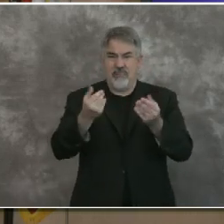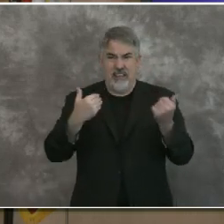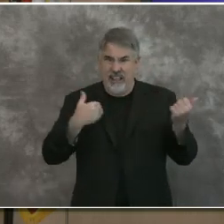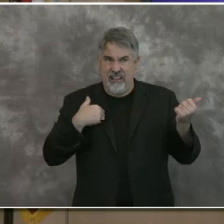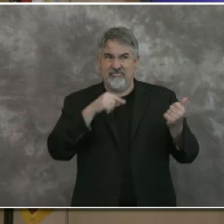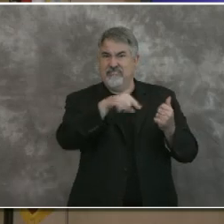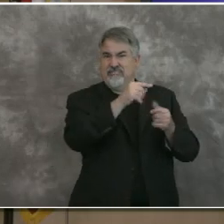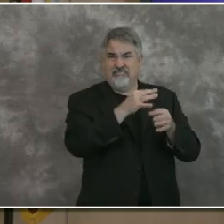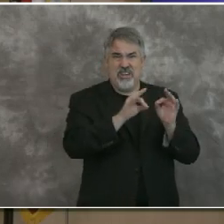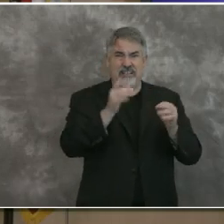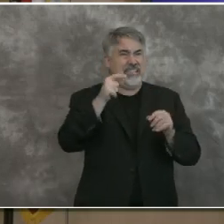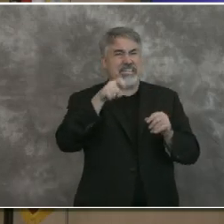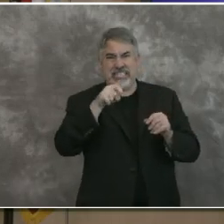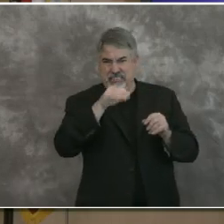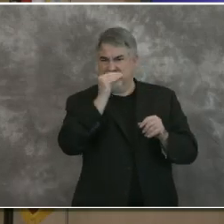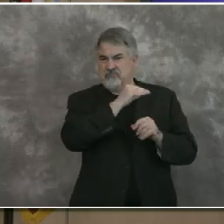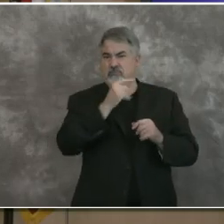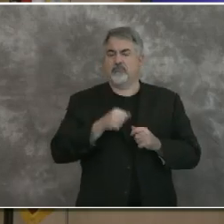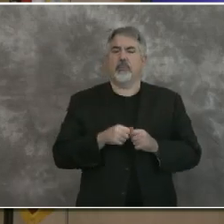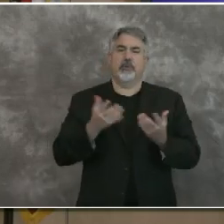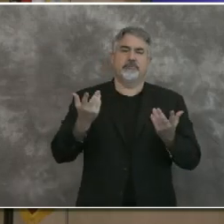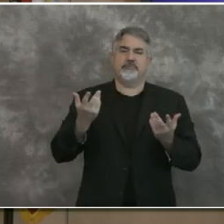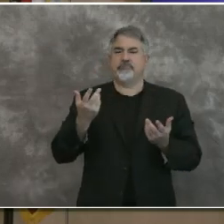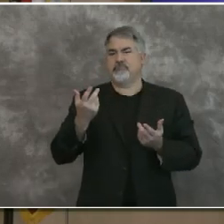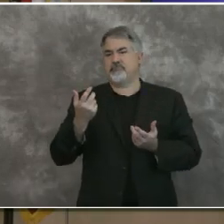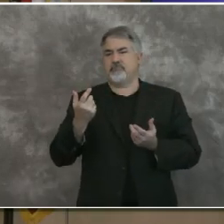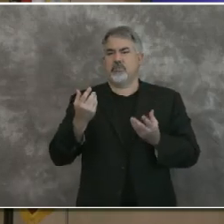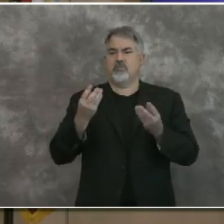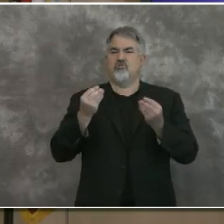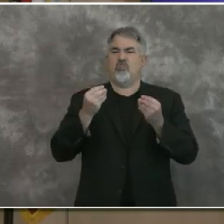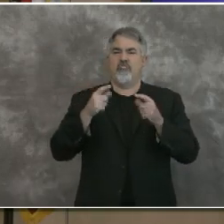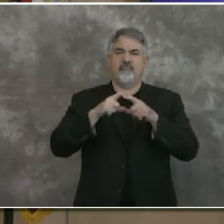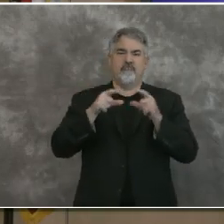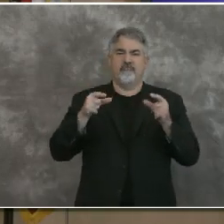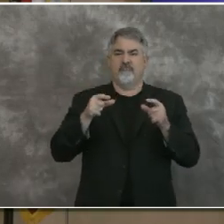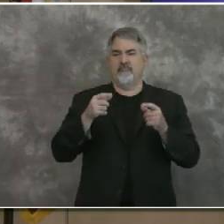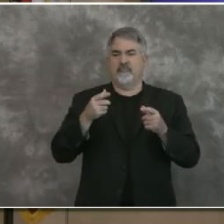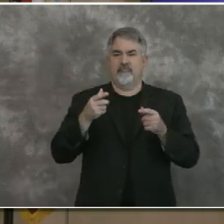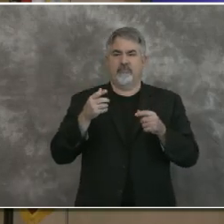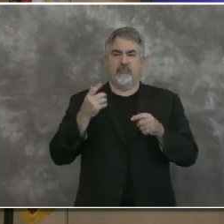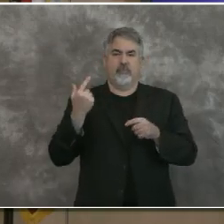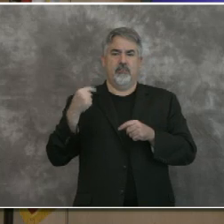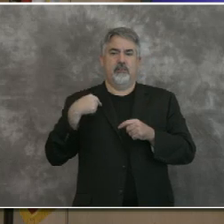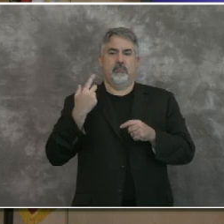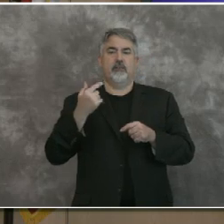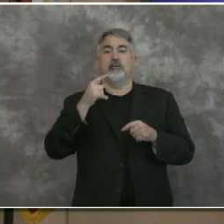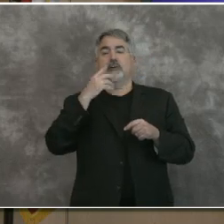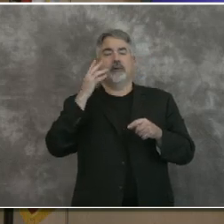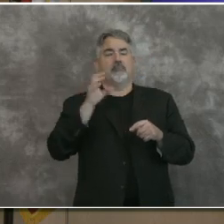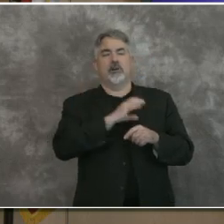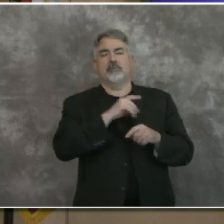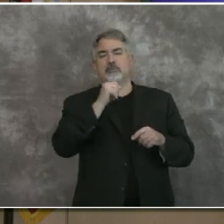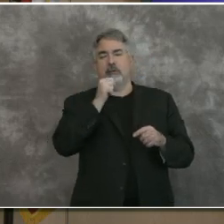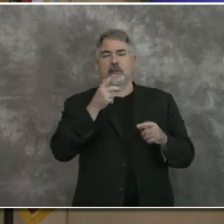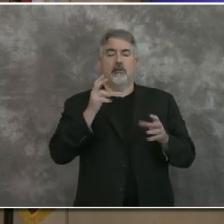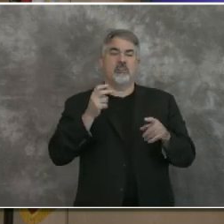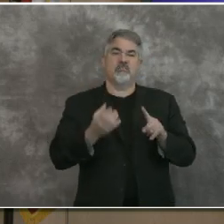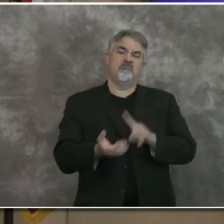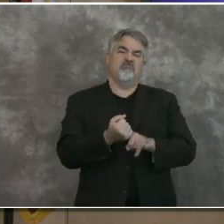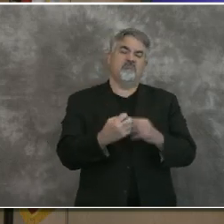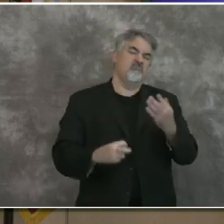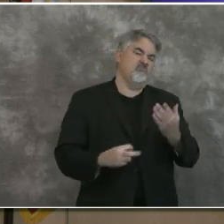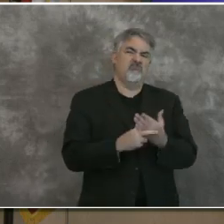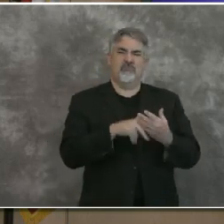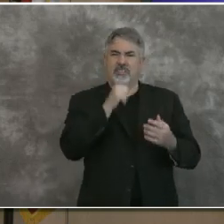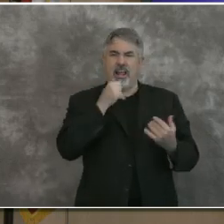education, a very soft form of enforcement as we strive to continue to try and get widespread adherence. We are also working with the Metropolitan